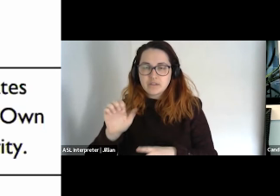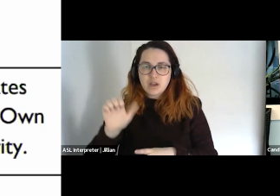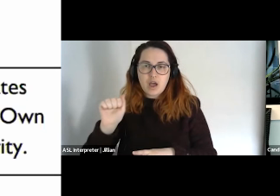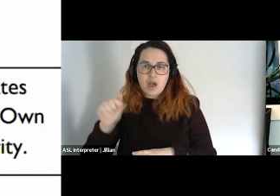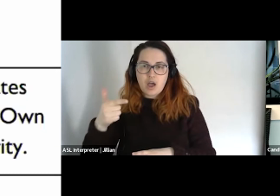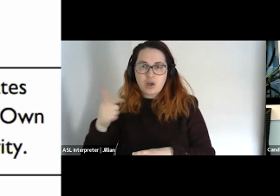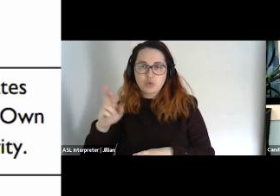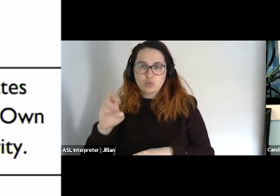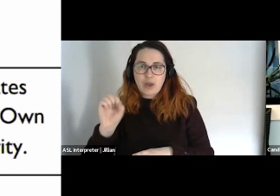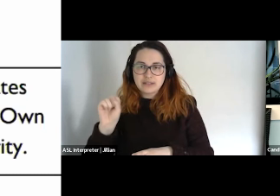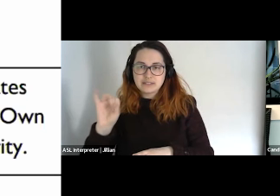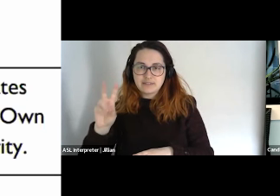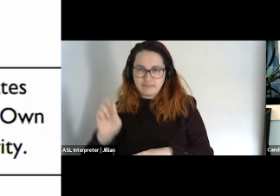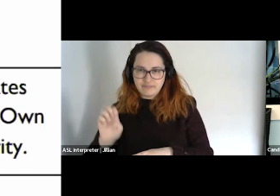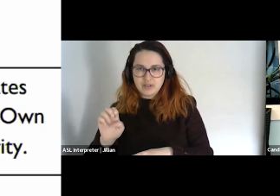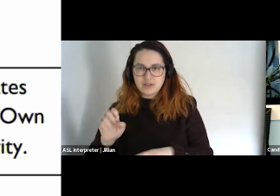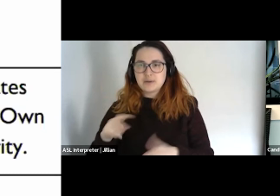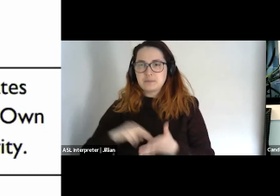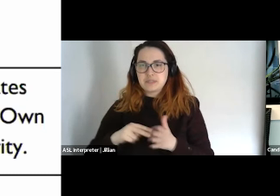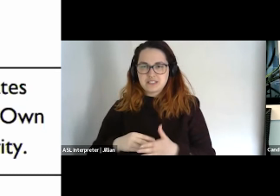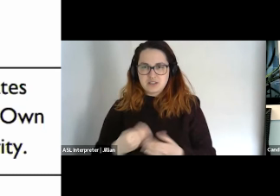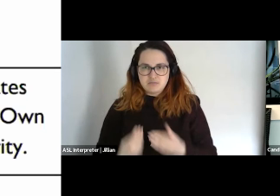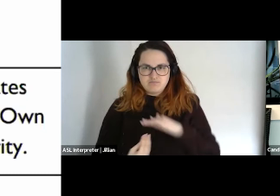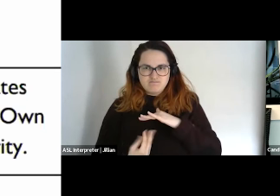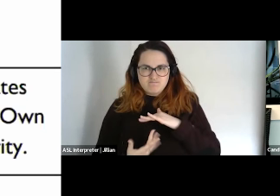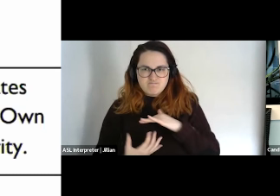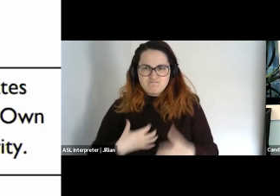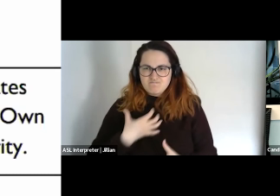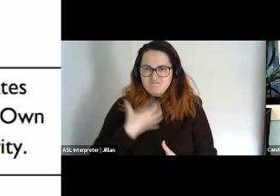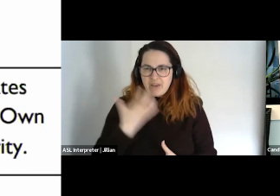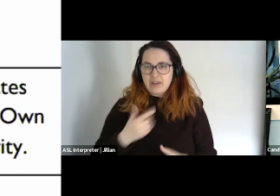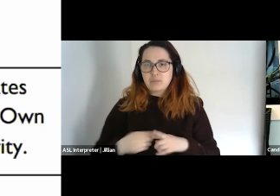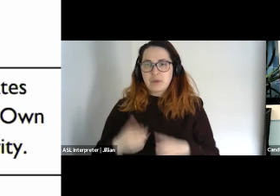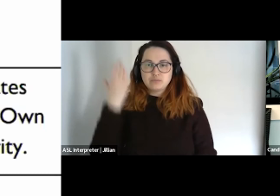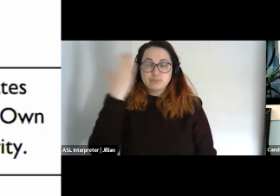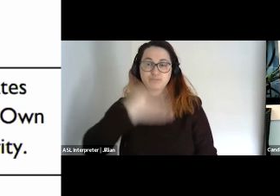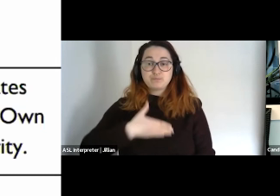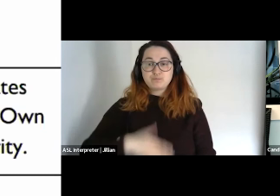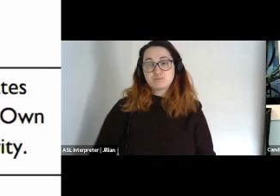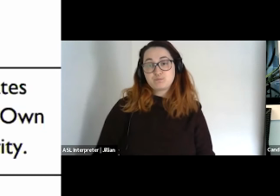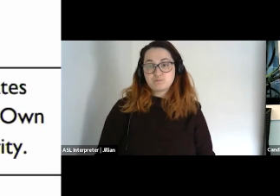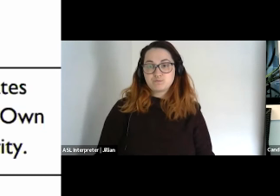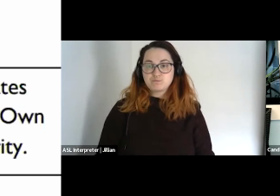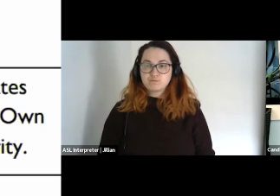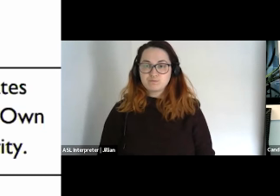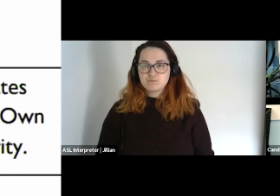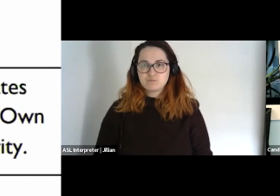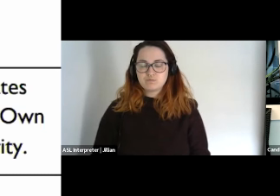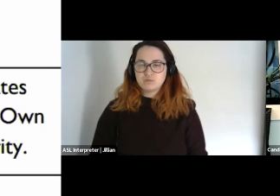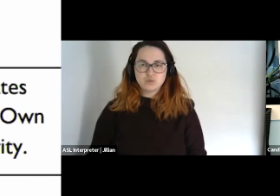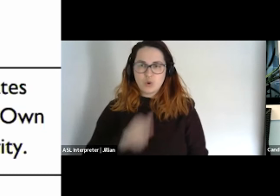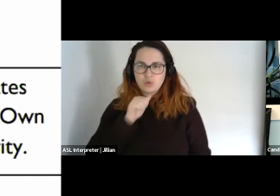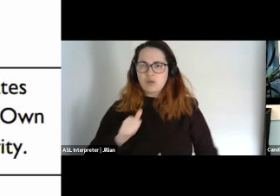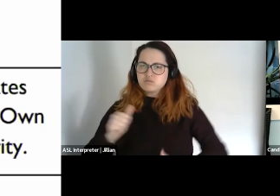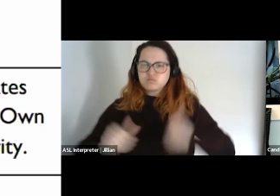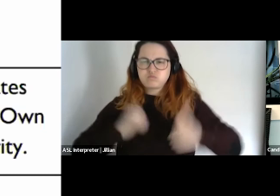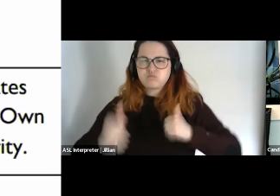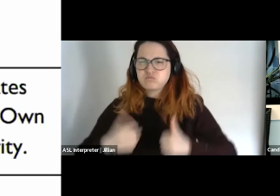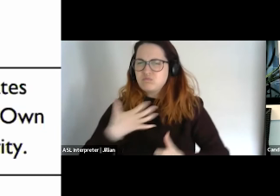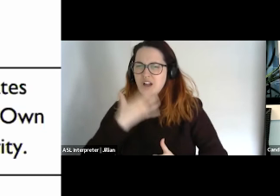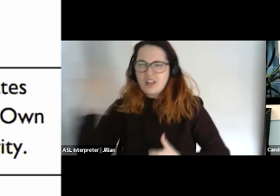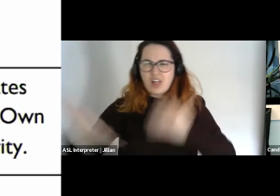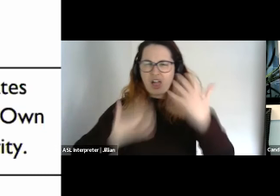or indirect way. For example, someone may be angry, but they don't act in an overtly aggressive way by yelling